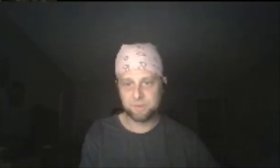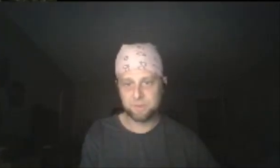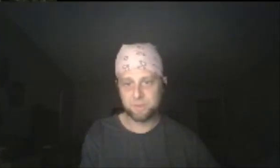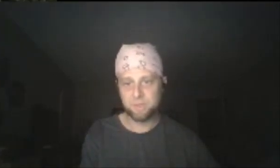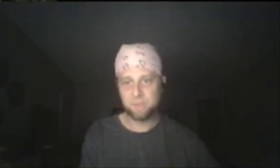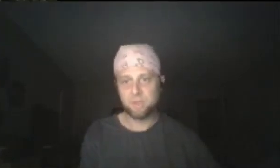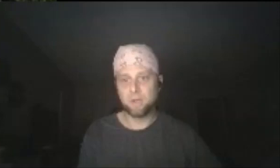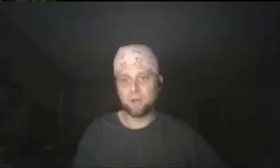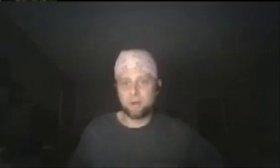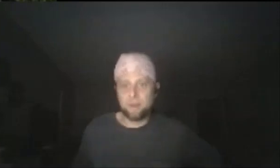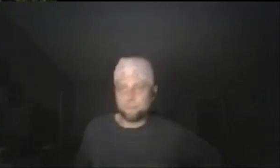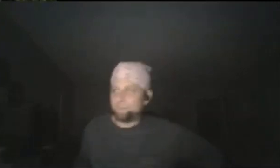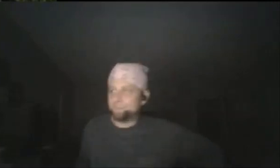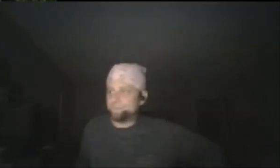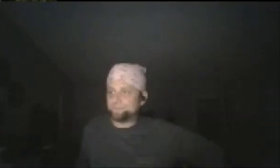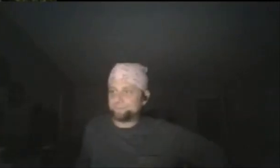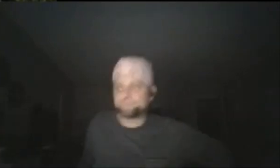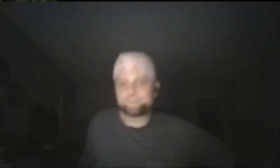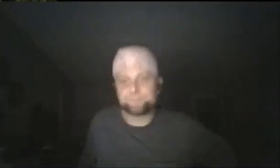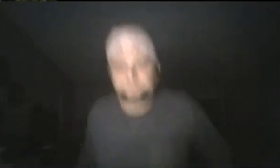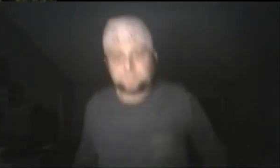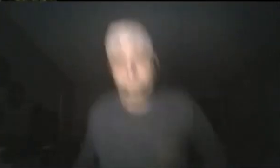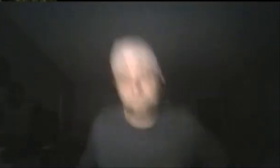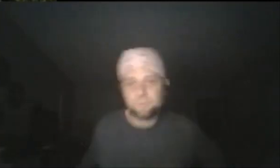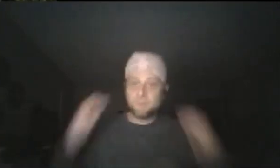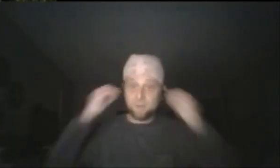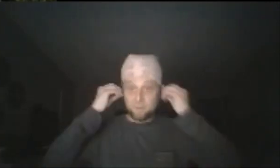YouTubes. All right.